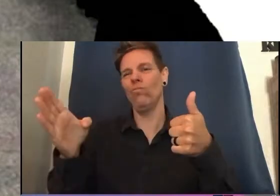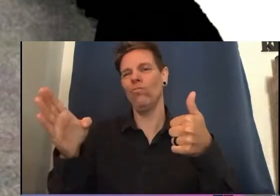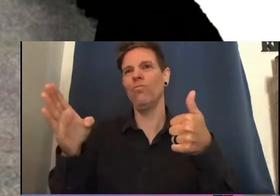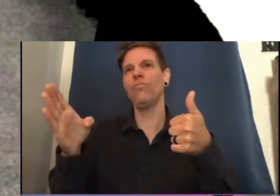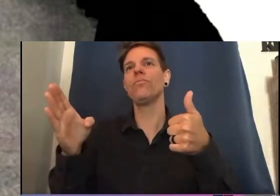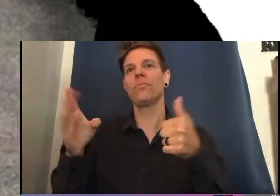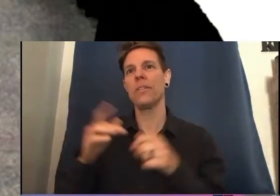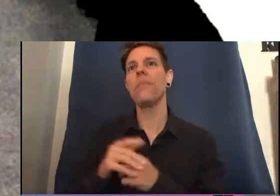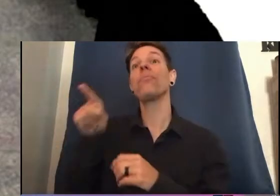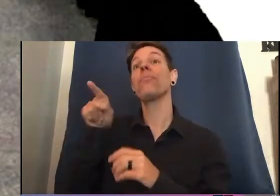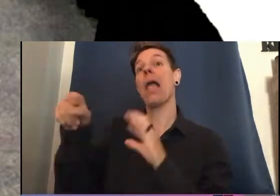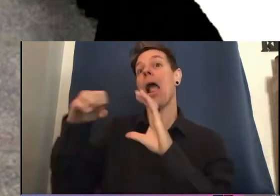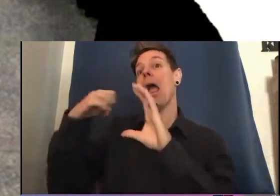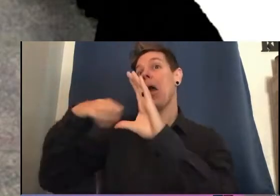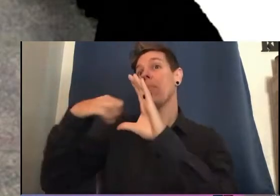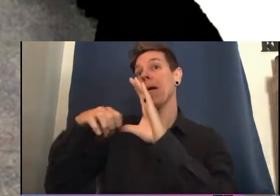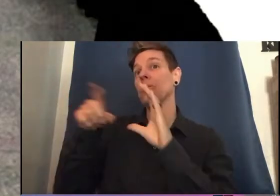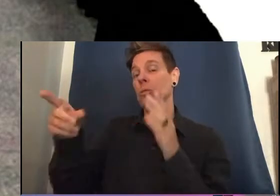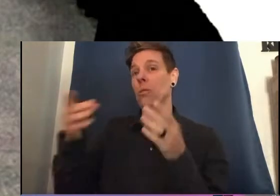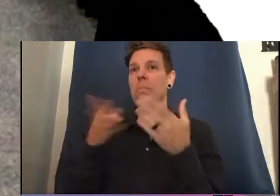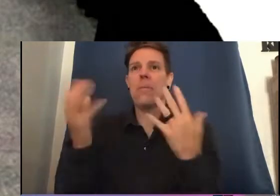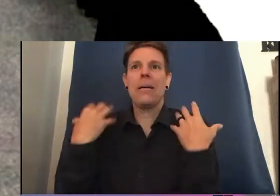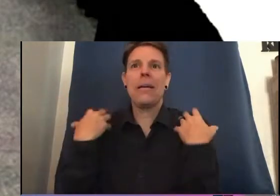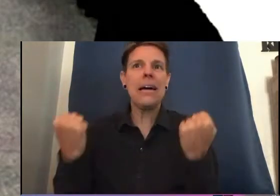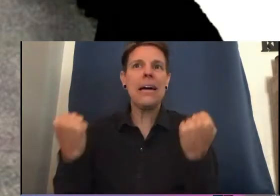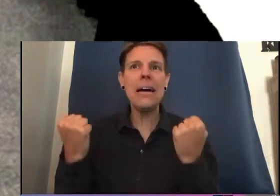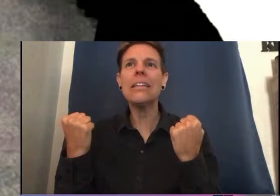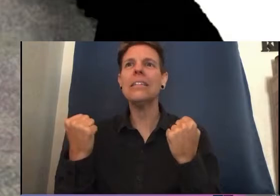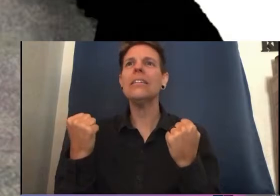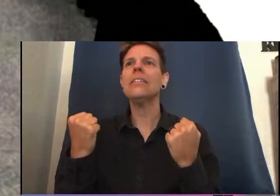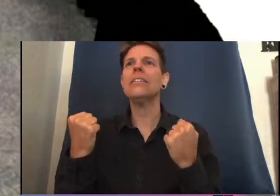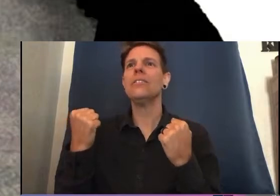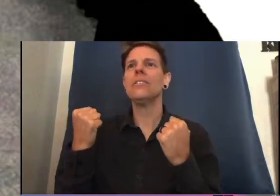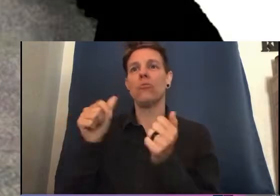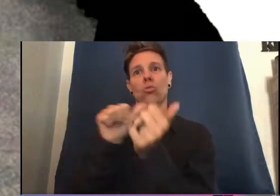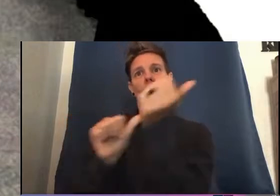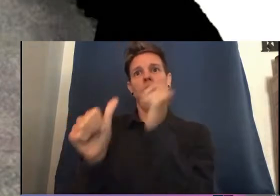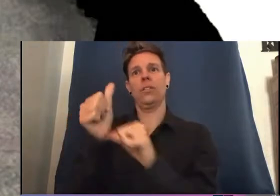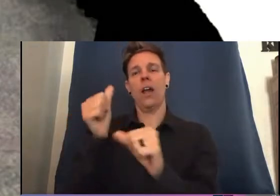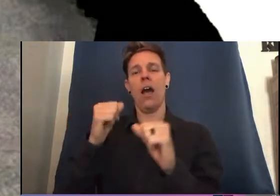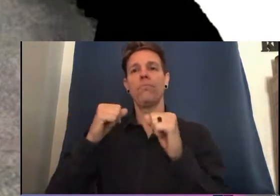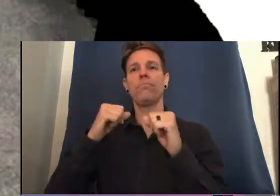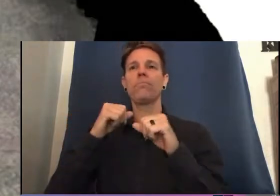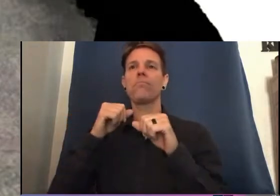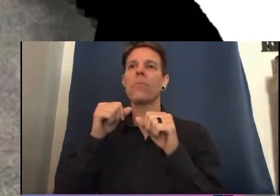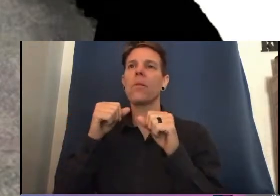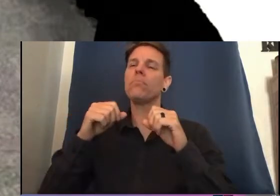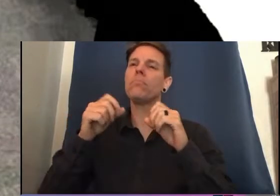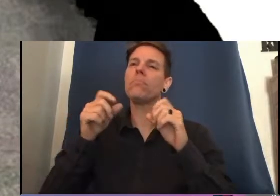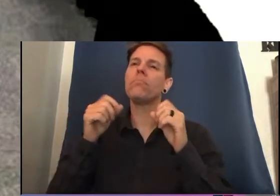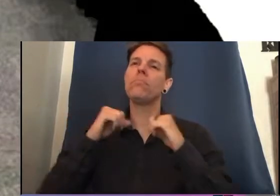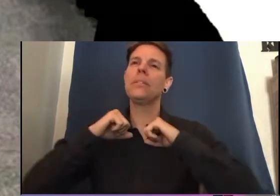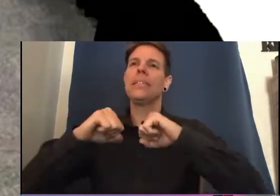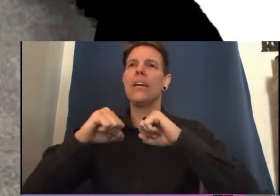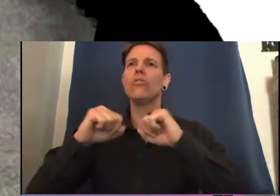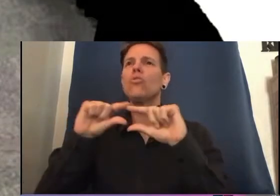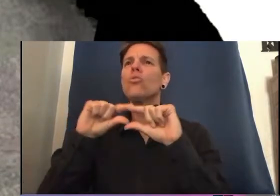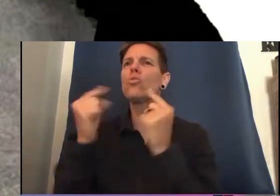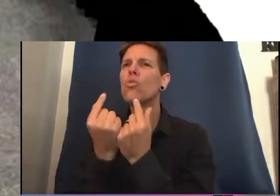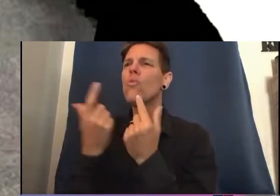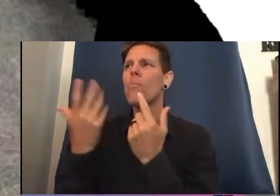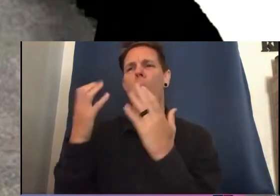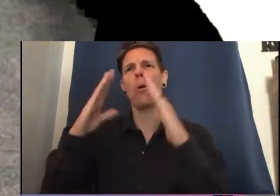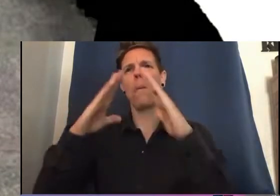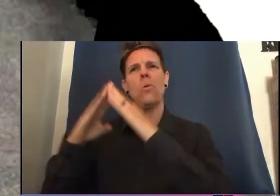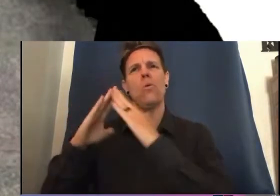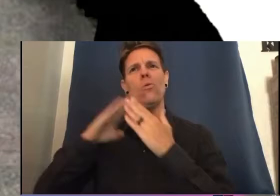convenes the Youth Suicide Prevention Work Group, a collaborative of community partners taking collective action